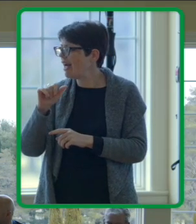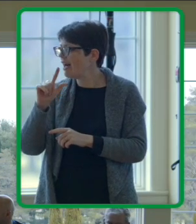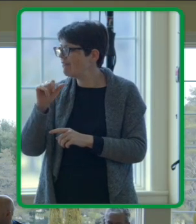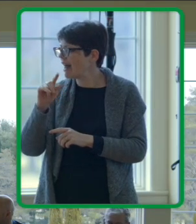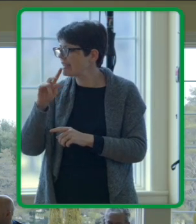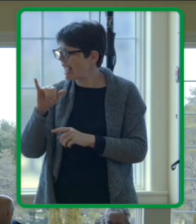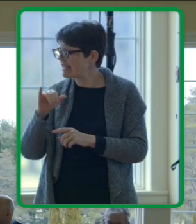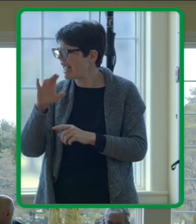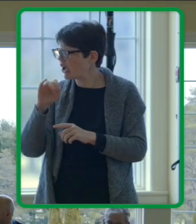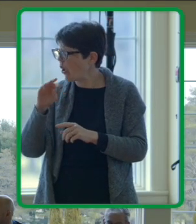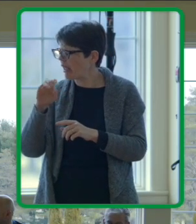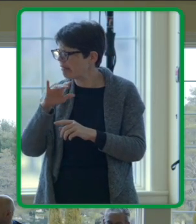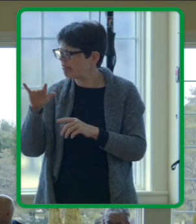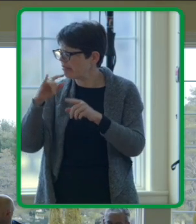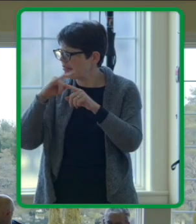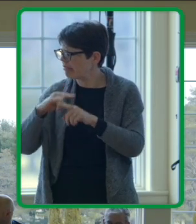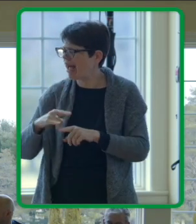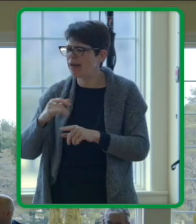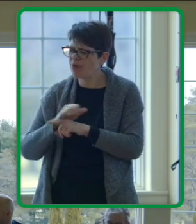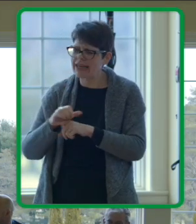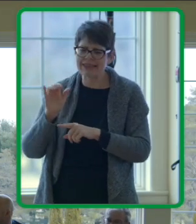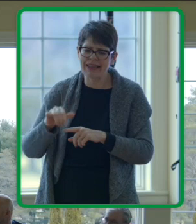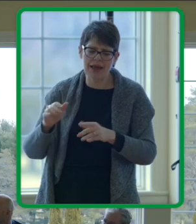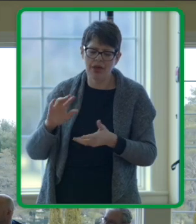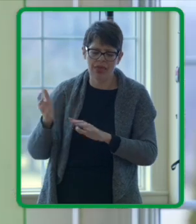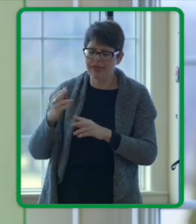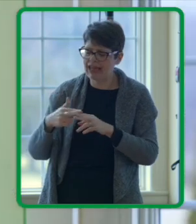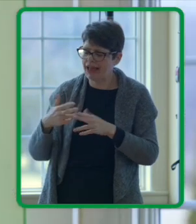Cohen, Kinney, Valicente, and Cook. I practiced that.